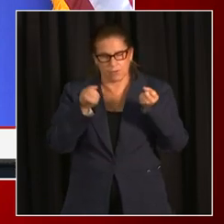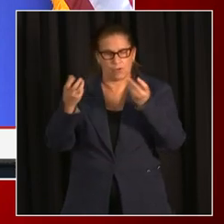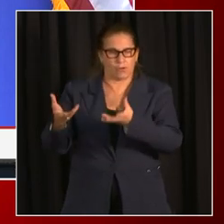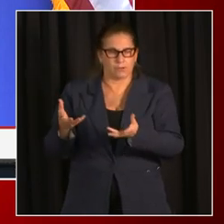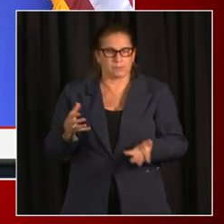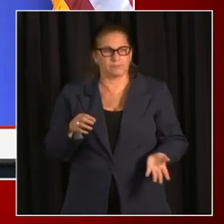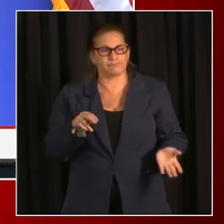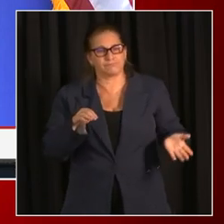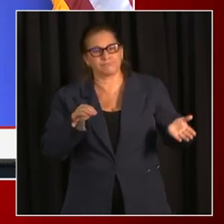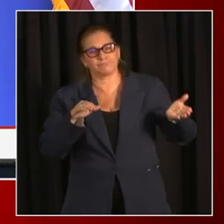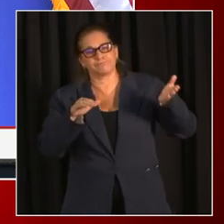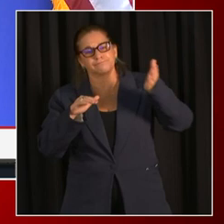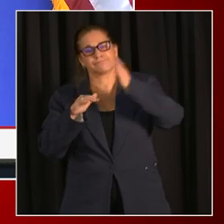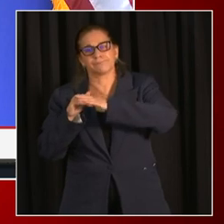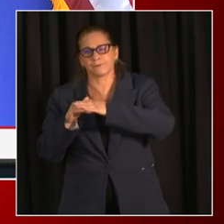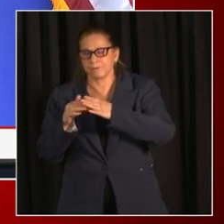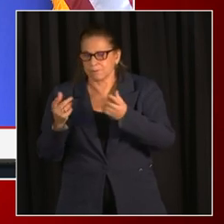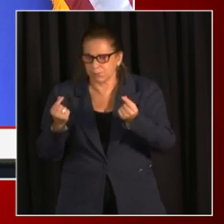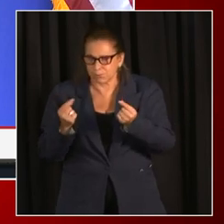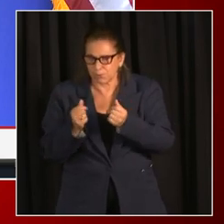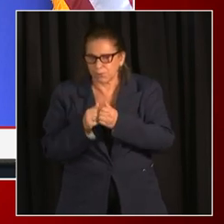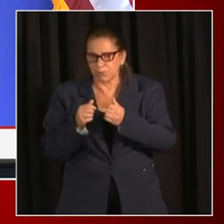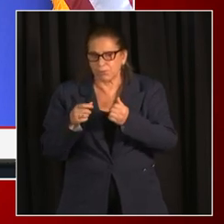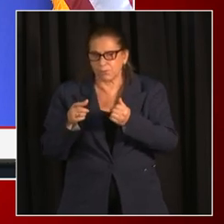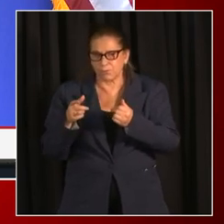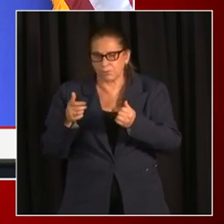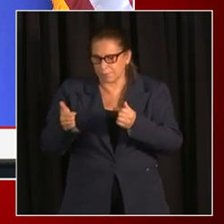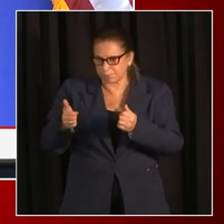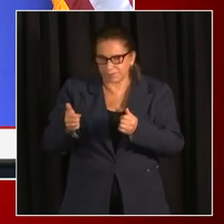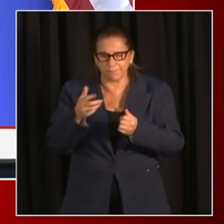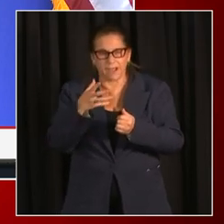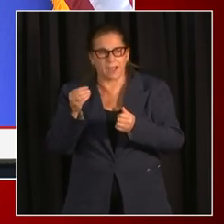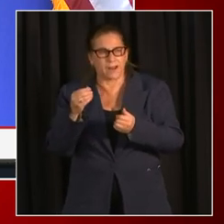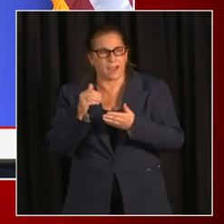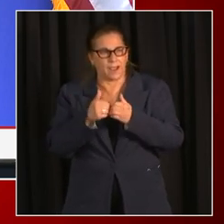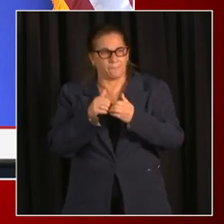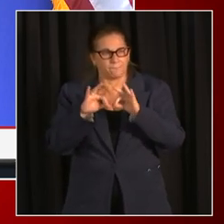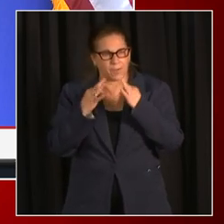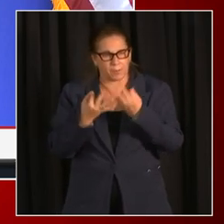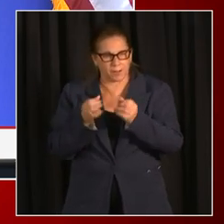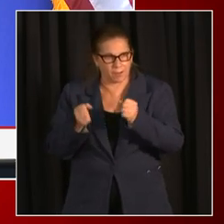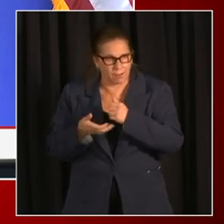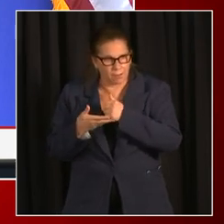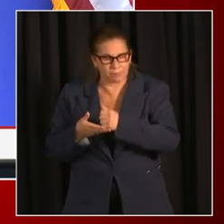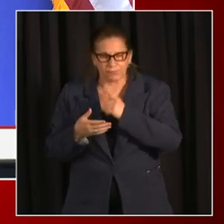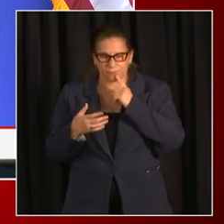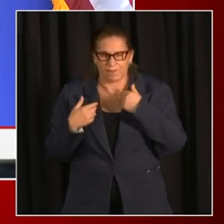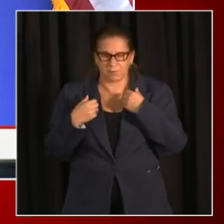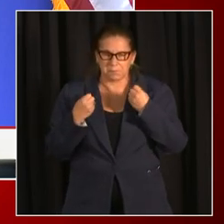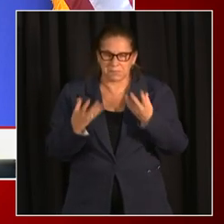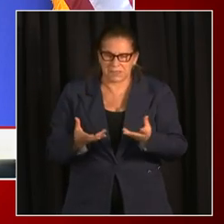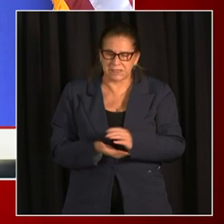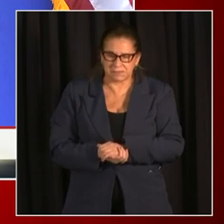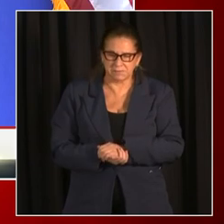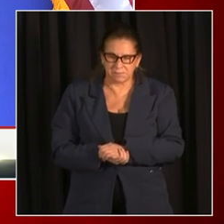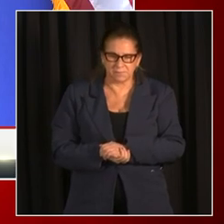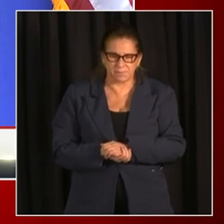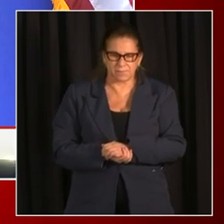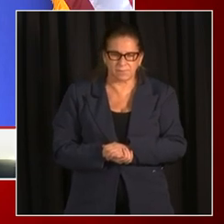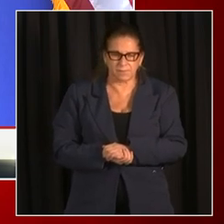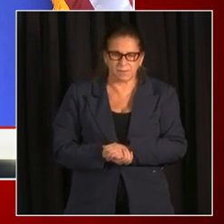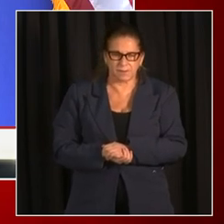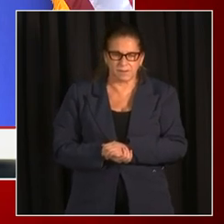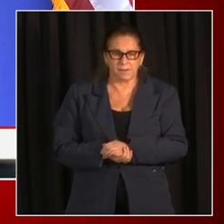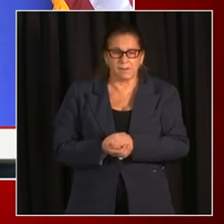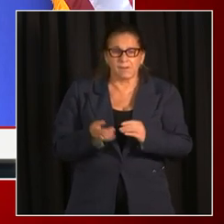want to do for families as the school year ramps up in the coming days. But folks should really be